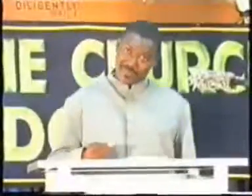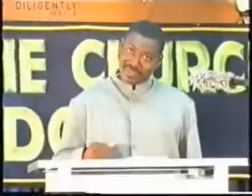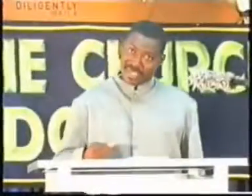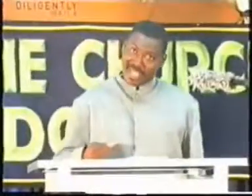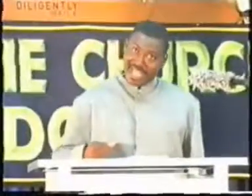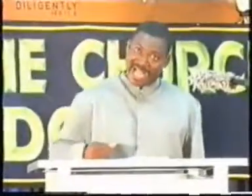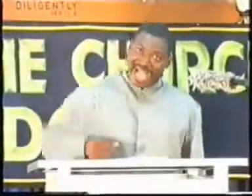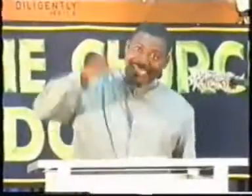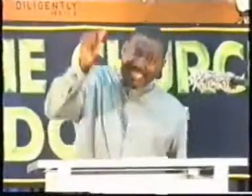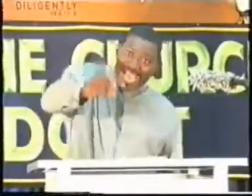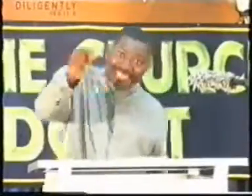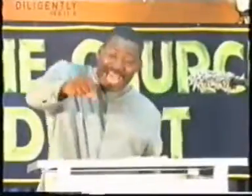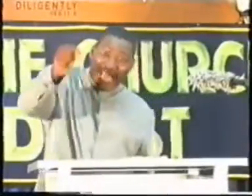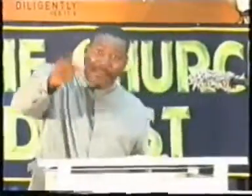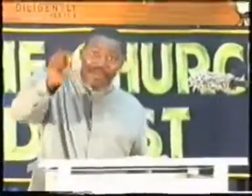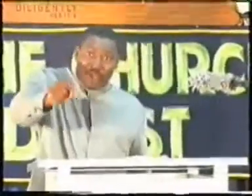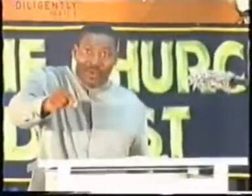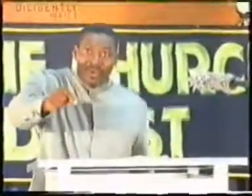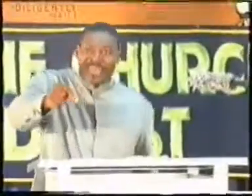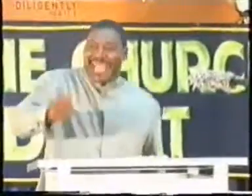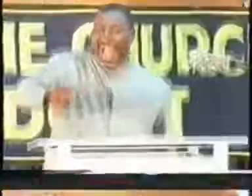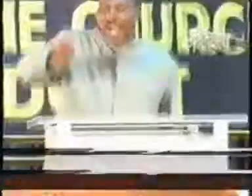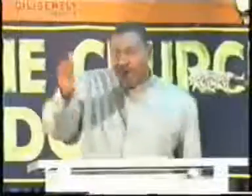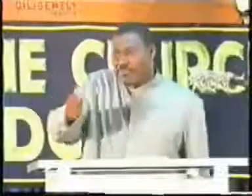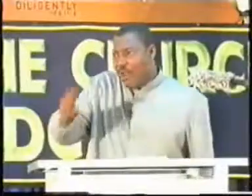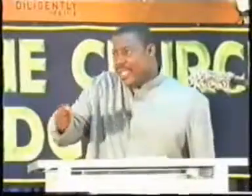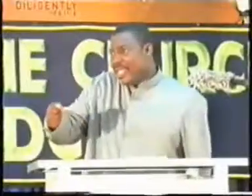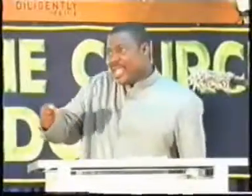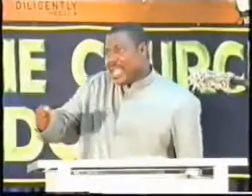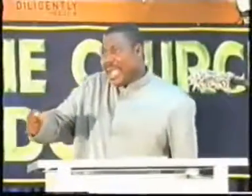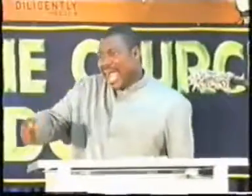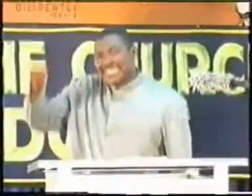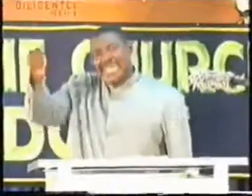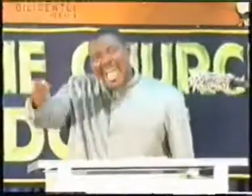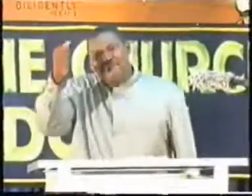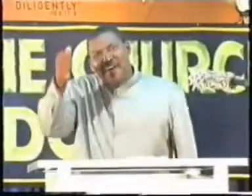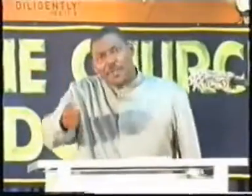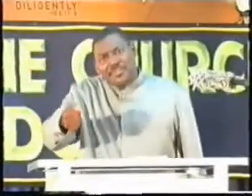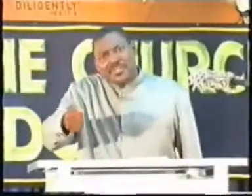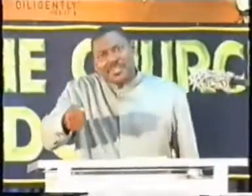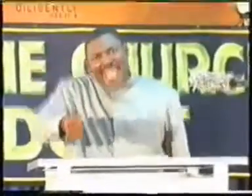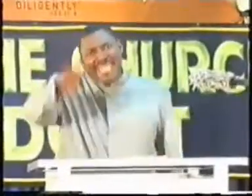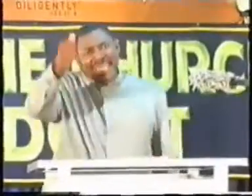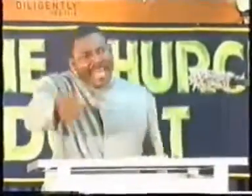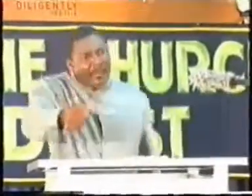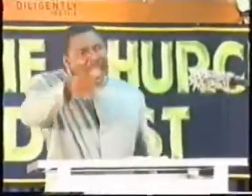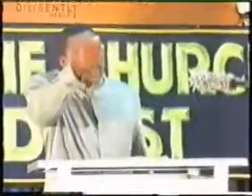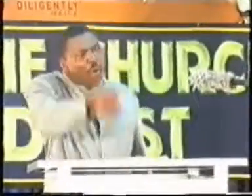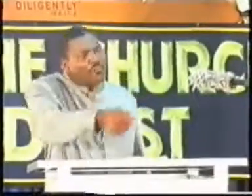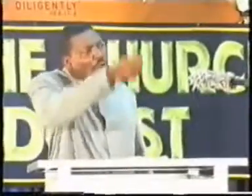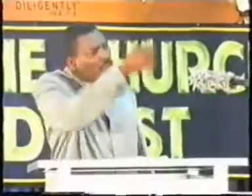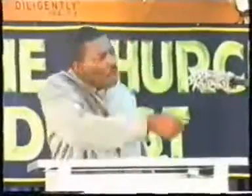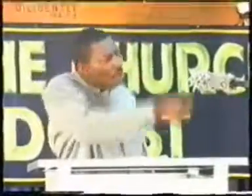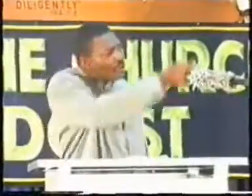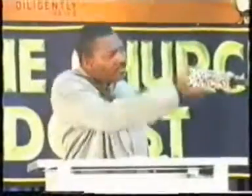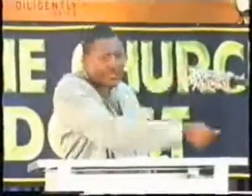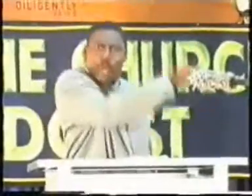me? And son, as I did ever saw, now a soft way at the envelopes and the numb and